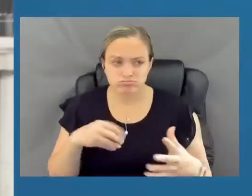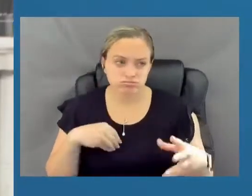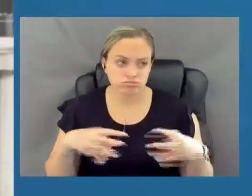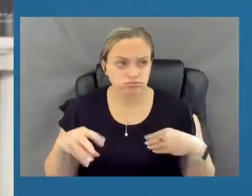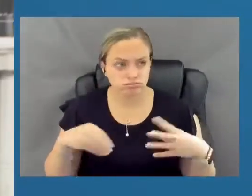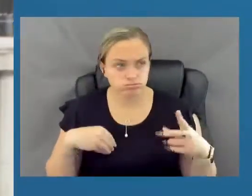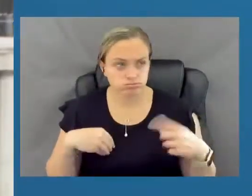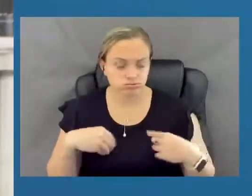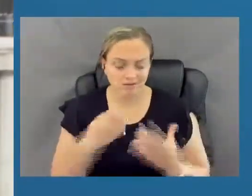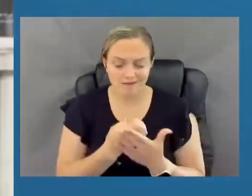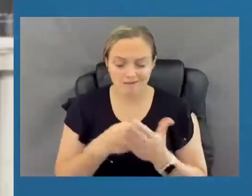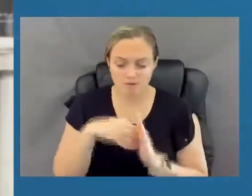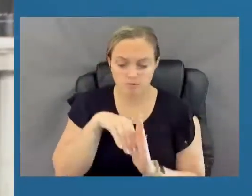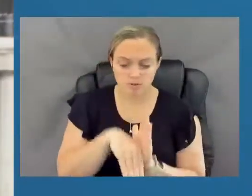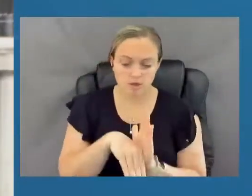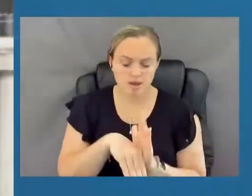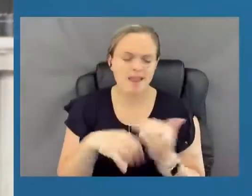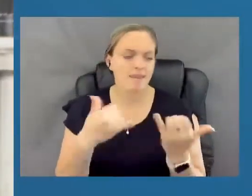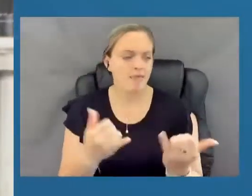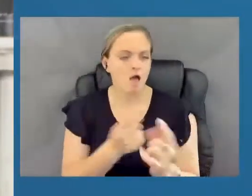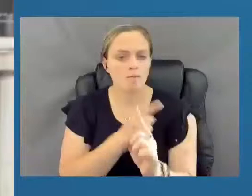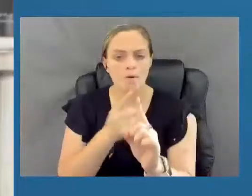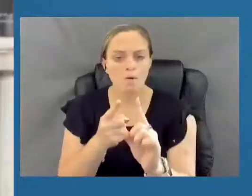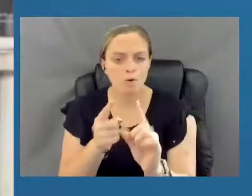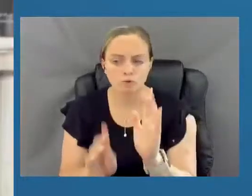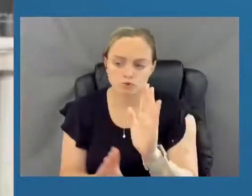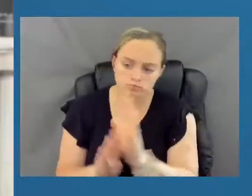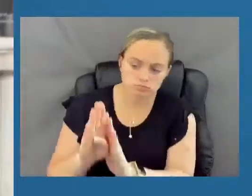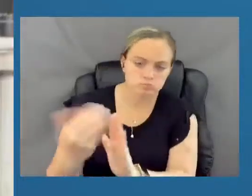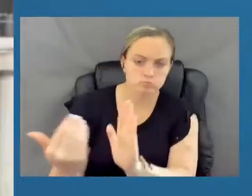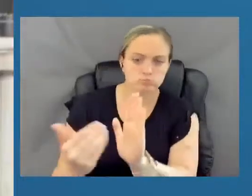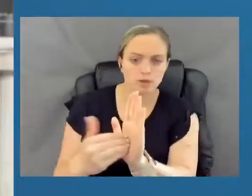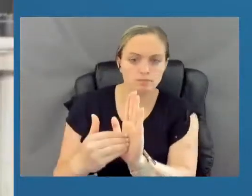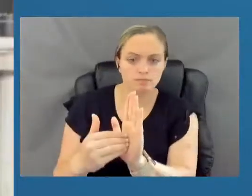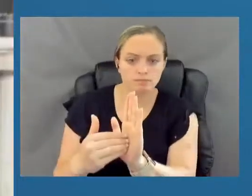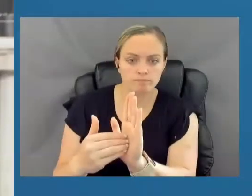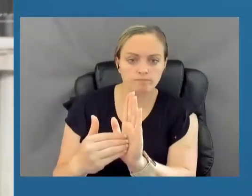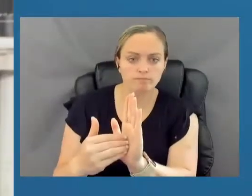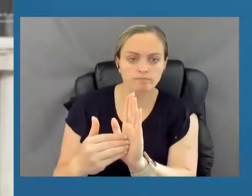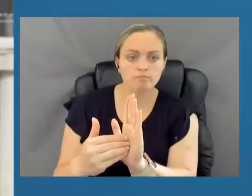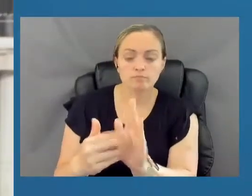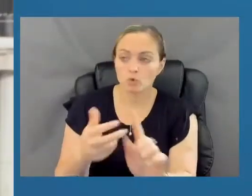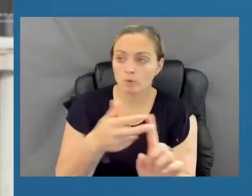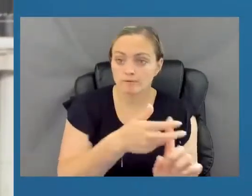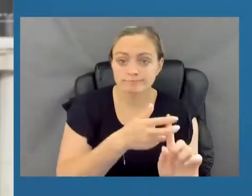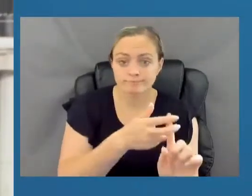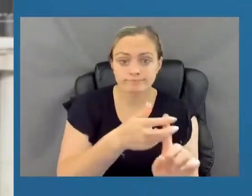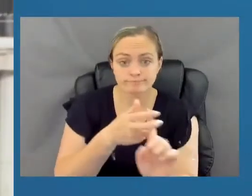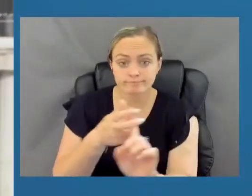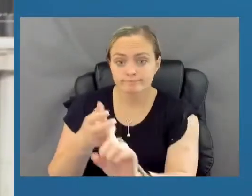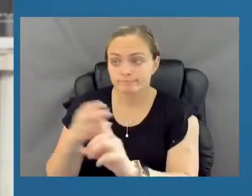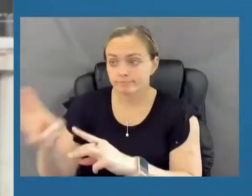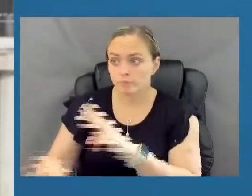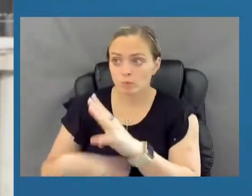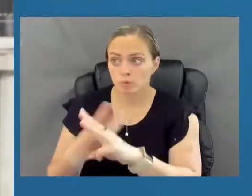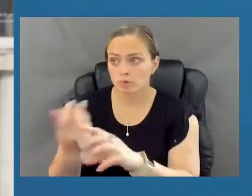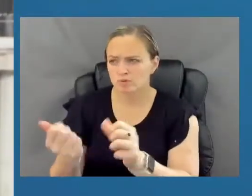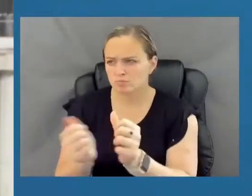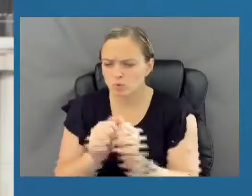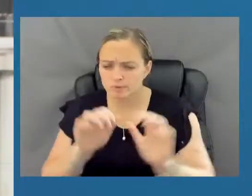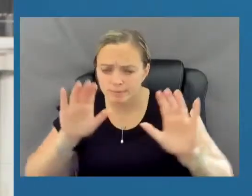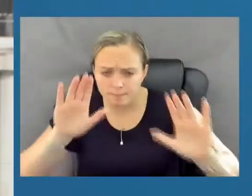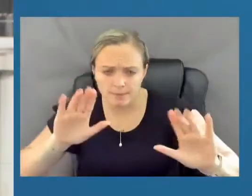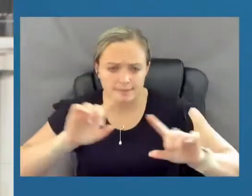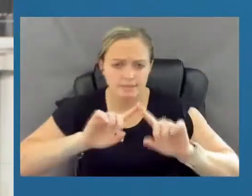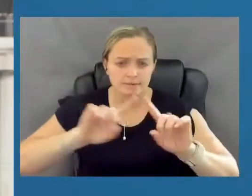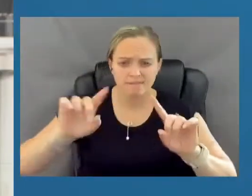I'm championing its return and leaning hard into it. And what we're doing is attracting the world's most cutting-edge companies, the ones